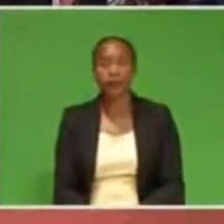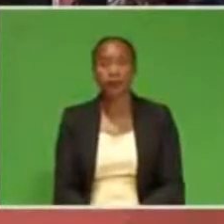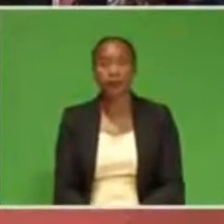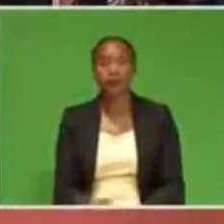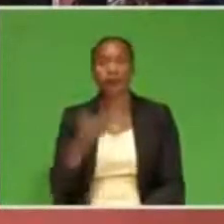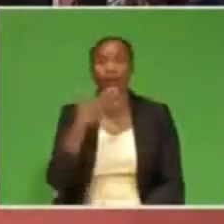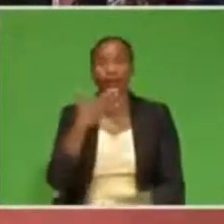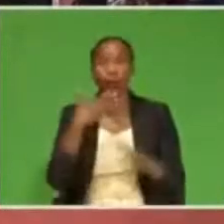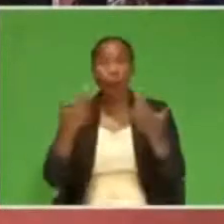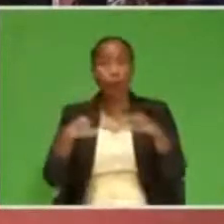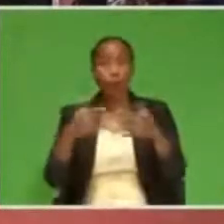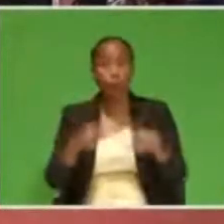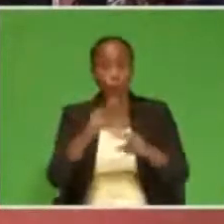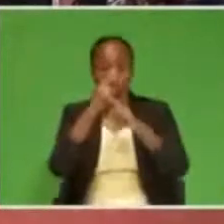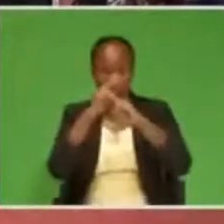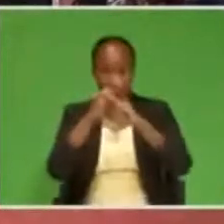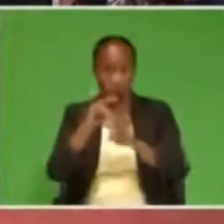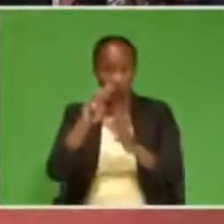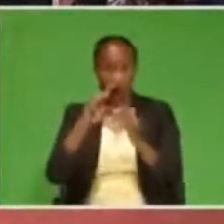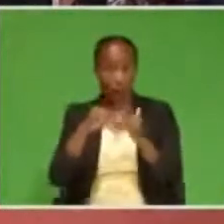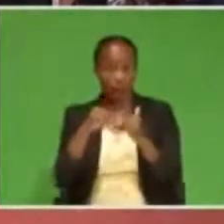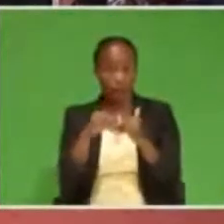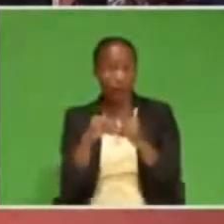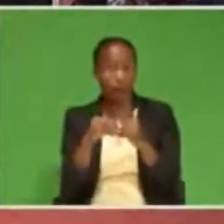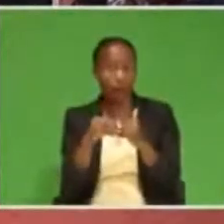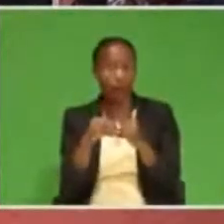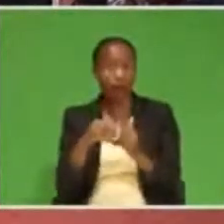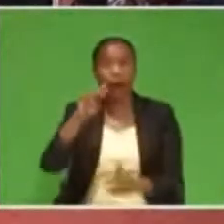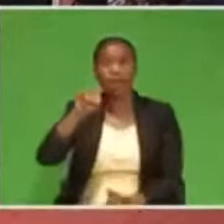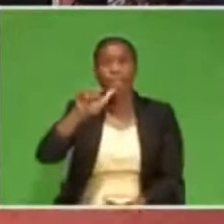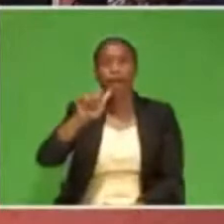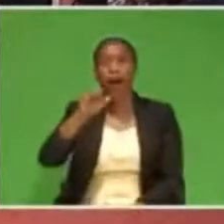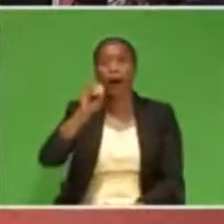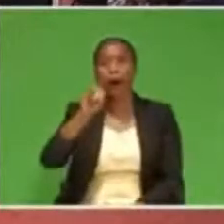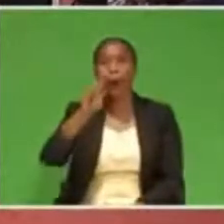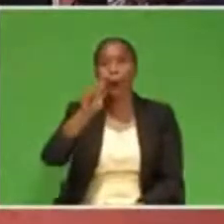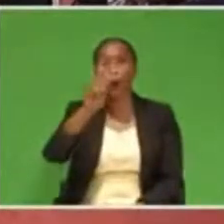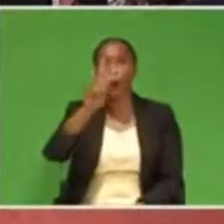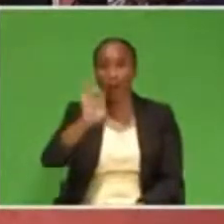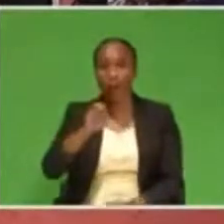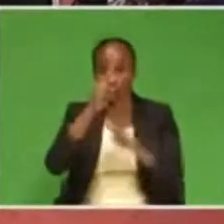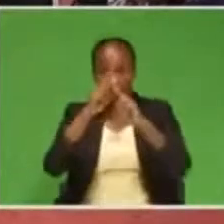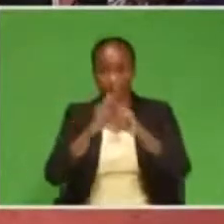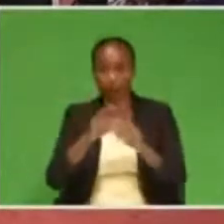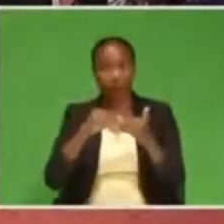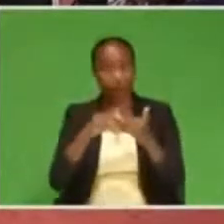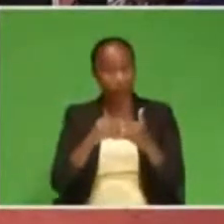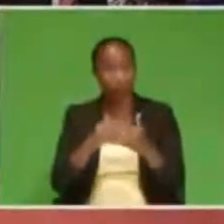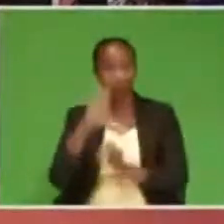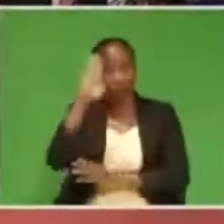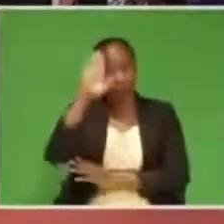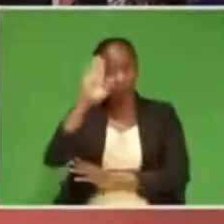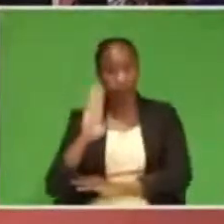Thank you very much, Honorable Member. Mawutwe, Honorable Member, please lower your hand.